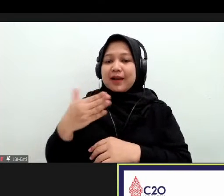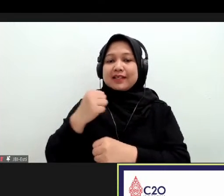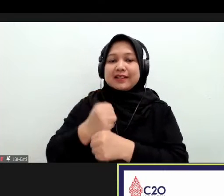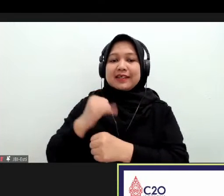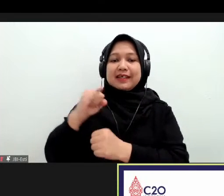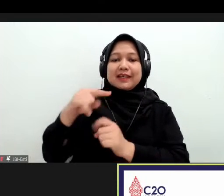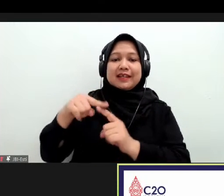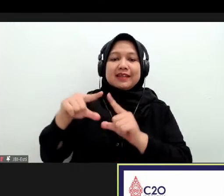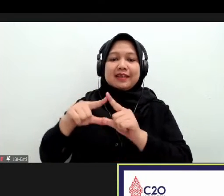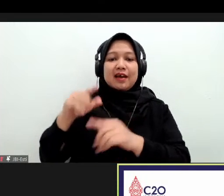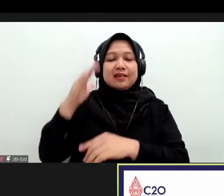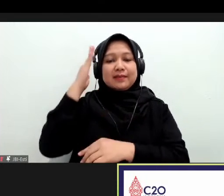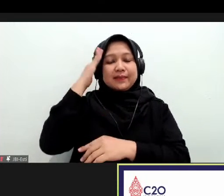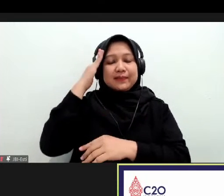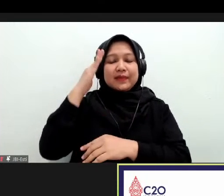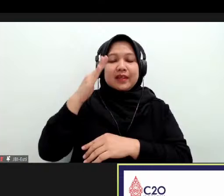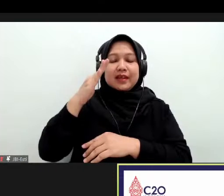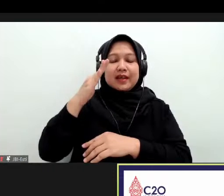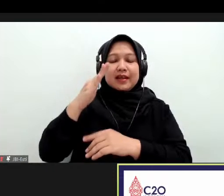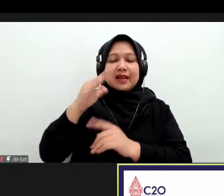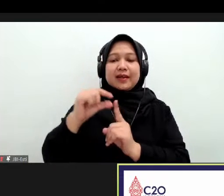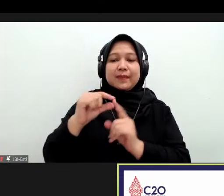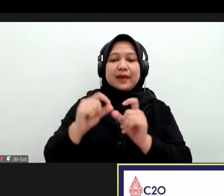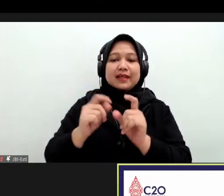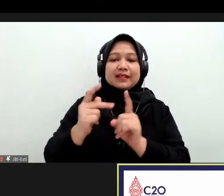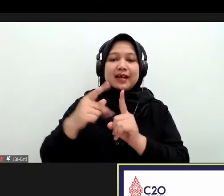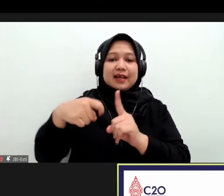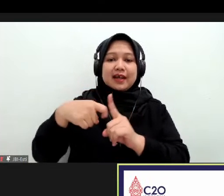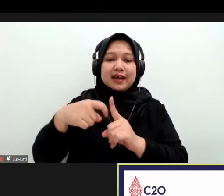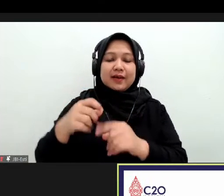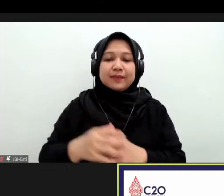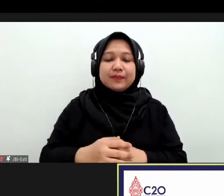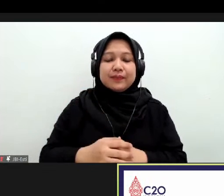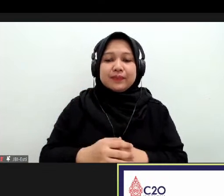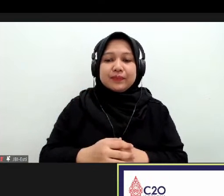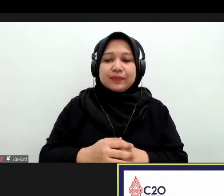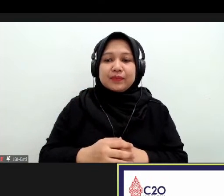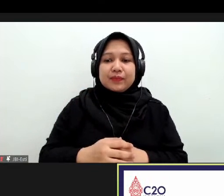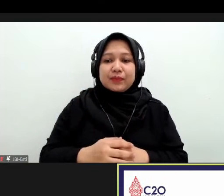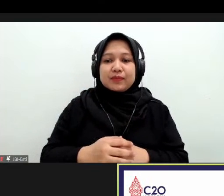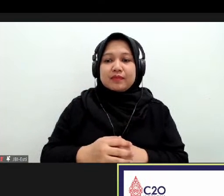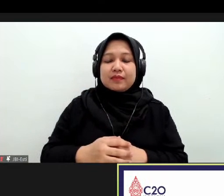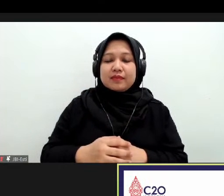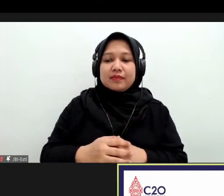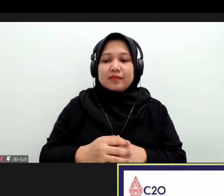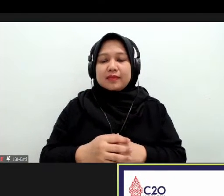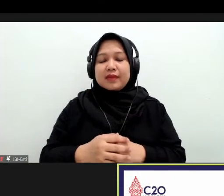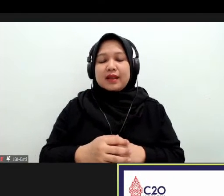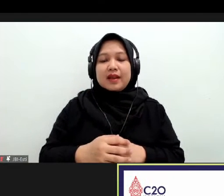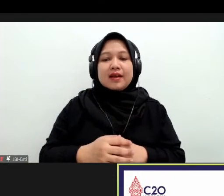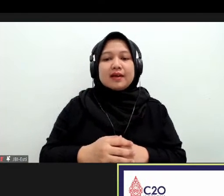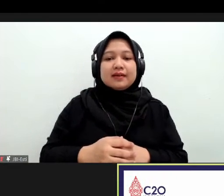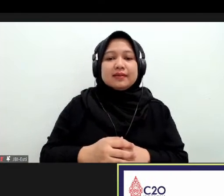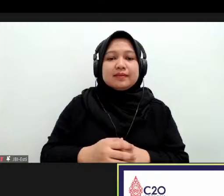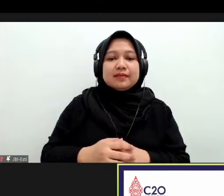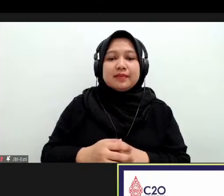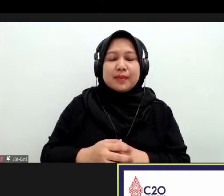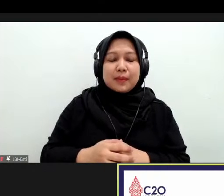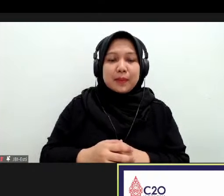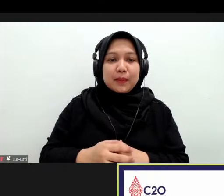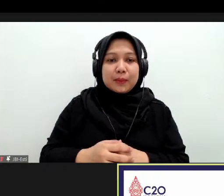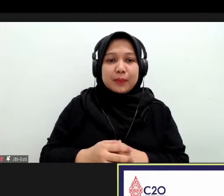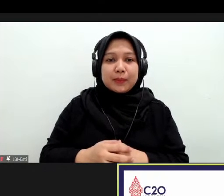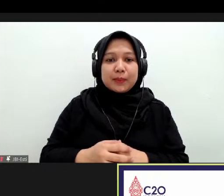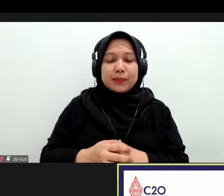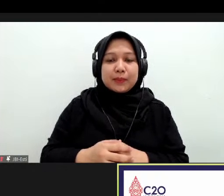Director, Indonesian Center for Law and Policy Studies, and also distinguished speakers, Pak Hanung, Ibu Esther, Ibu